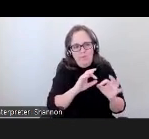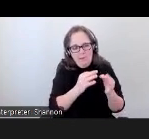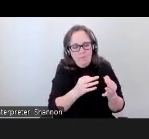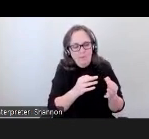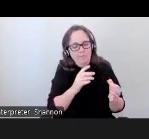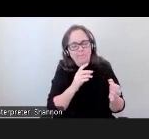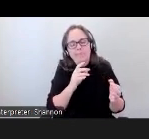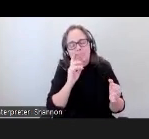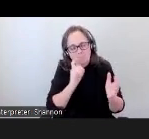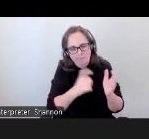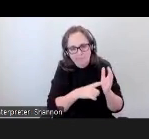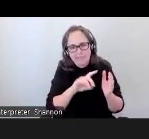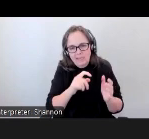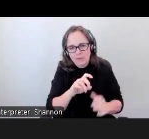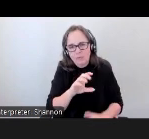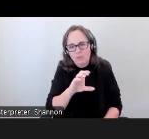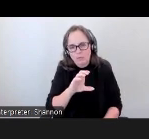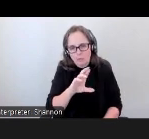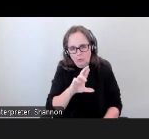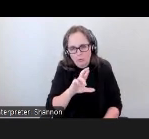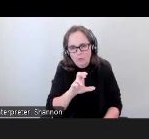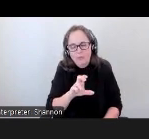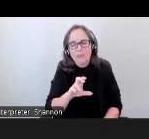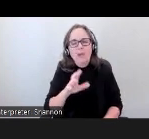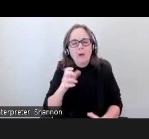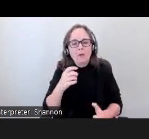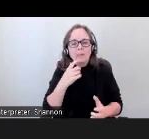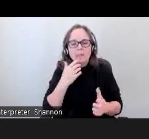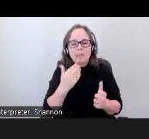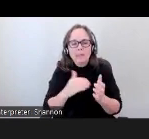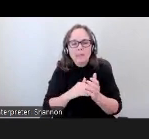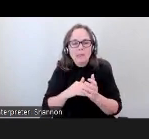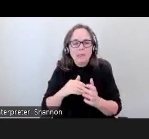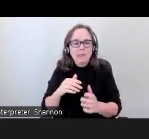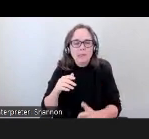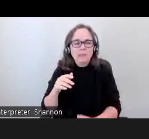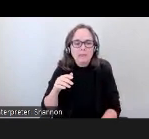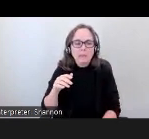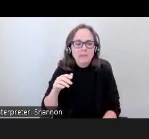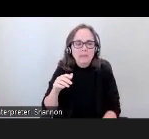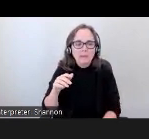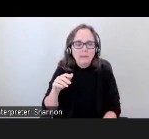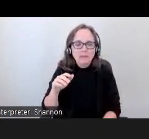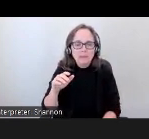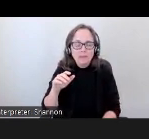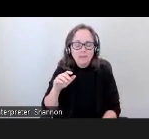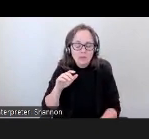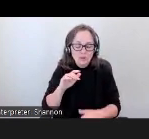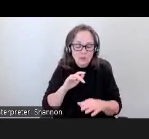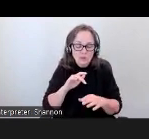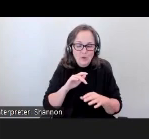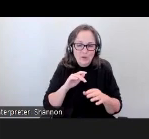colon cancer. But I wanted to reiterate that at earlier